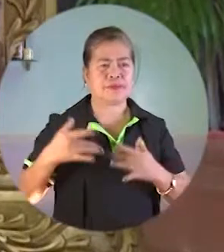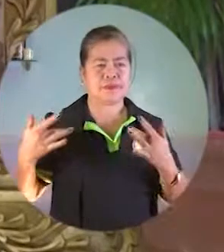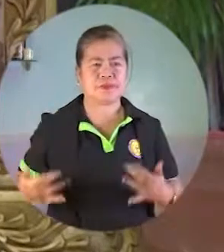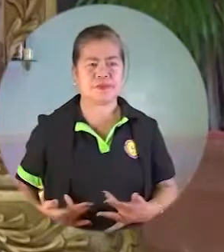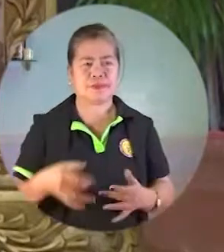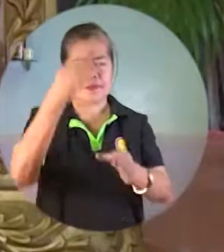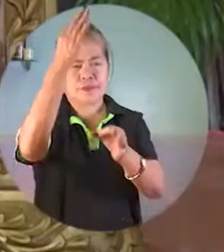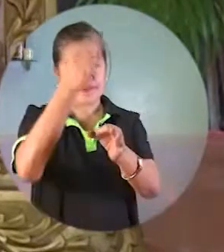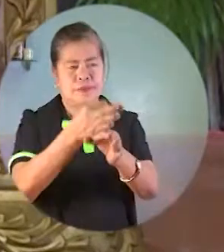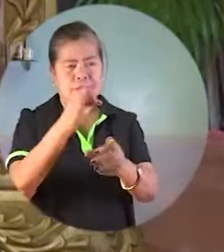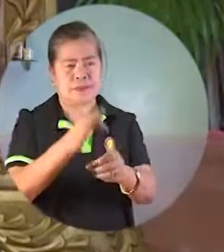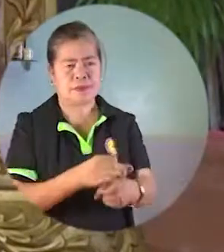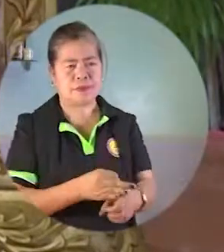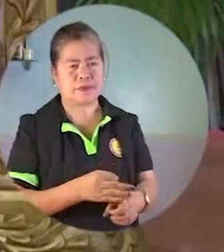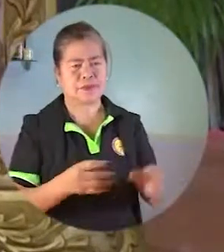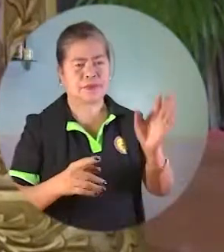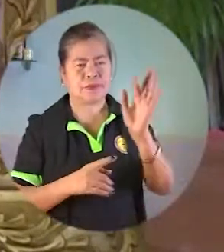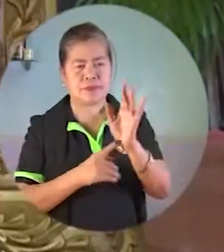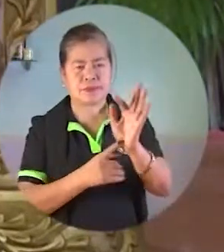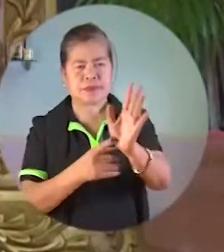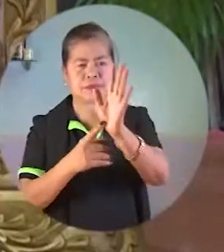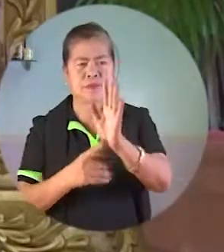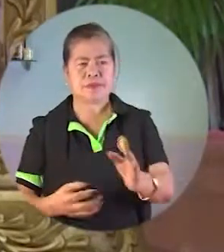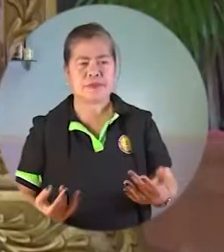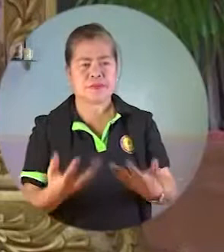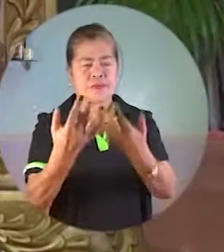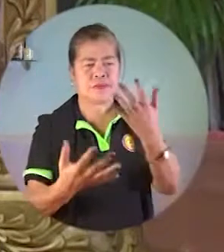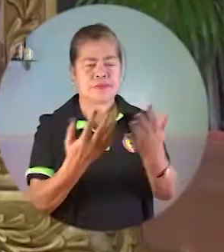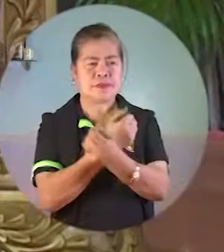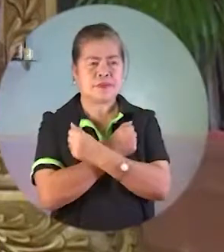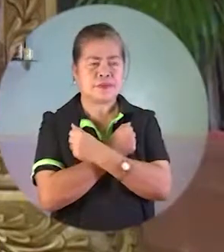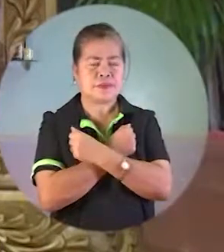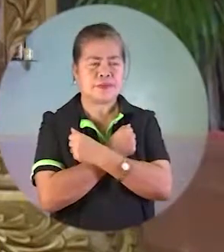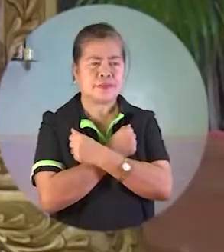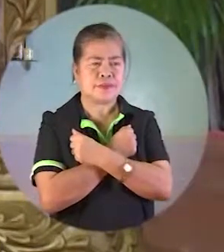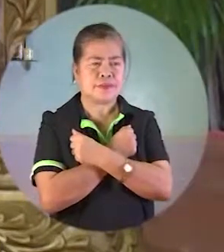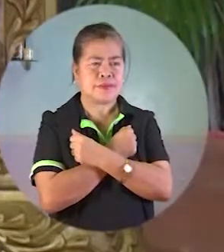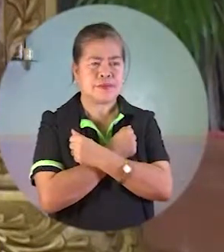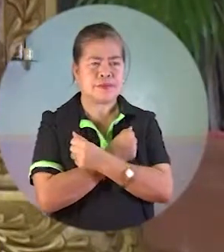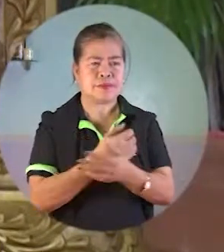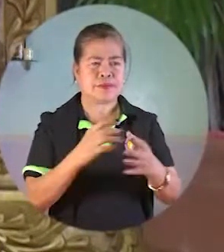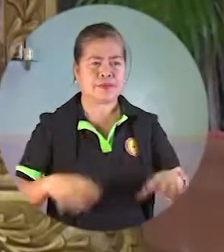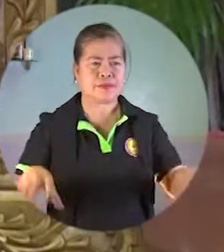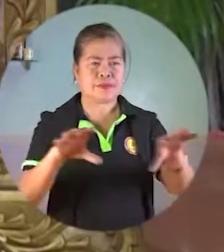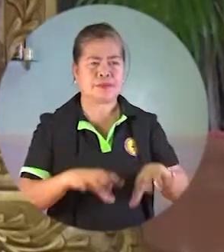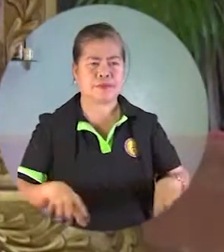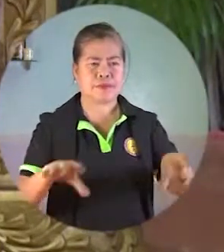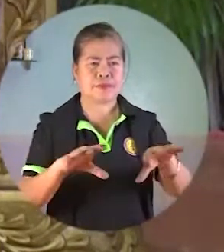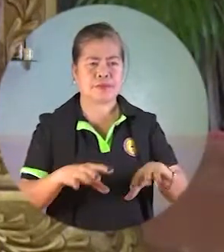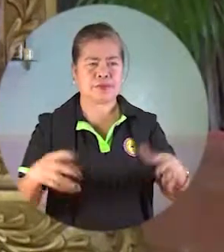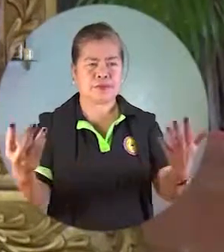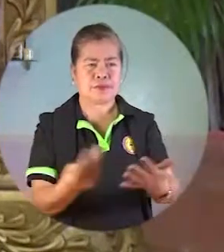fill the hearts of thy faithful, kindle in them the fire of your love, and thou shalt be